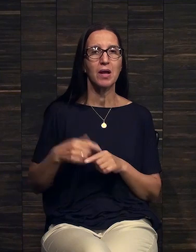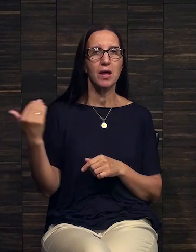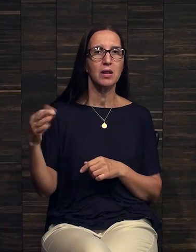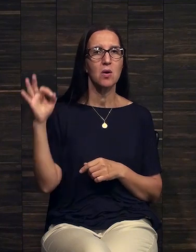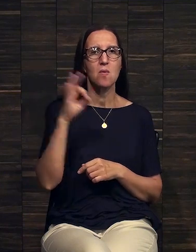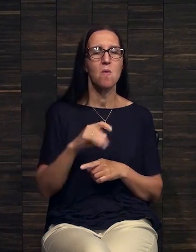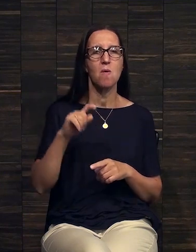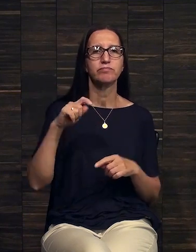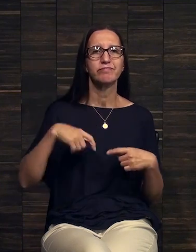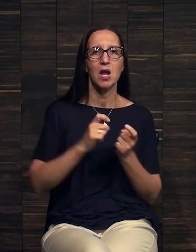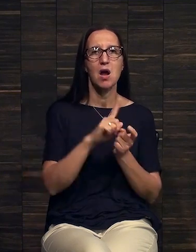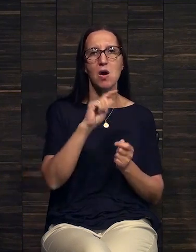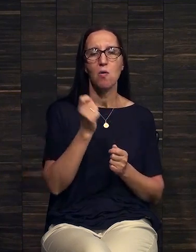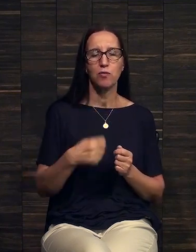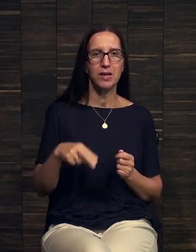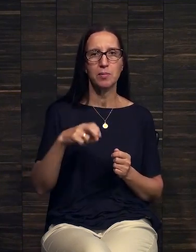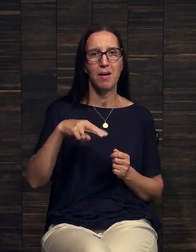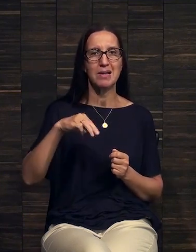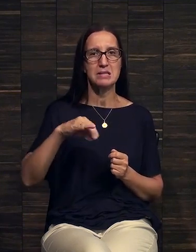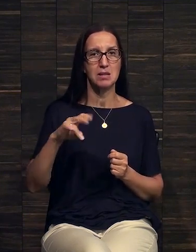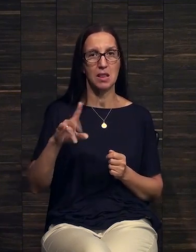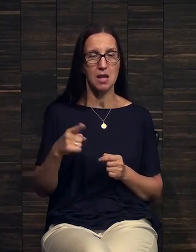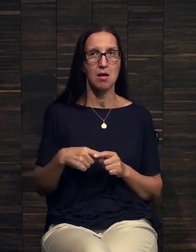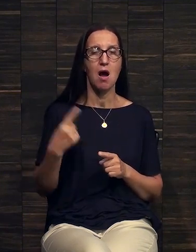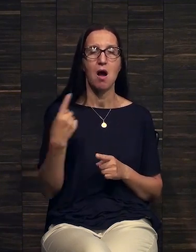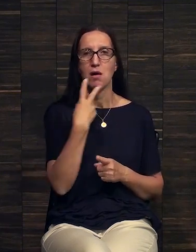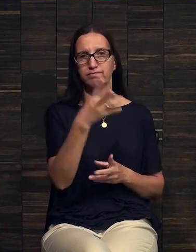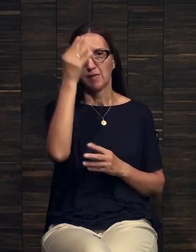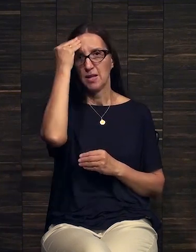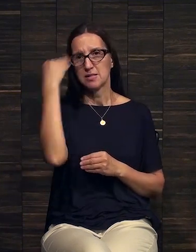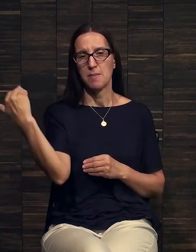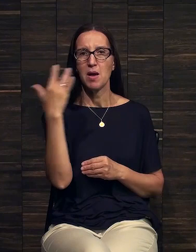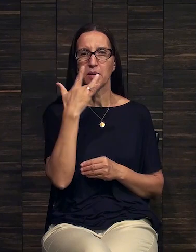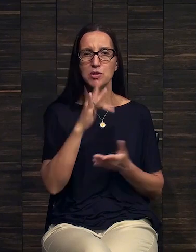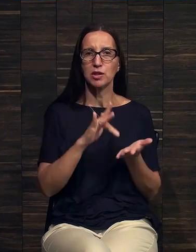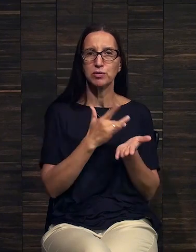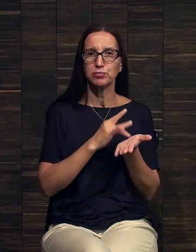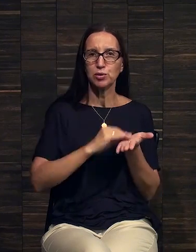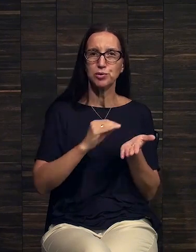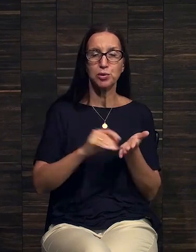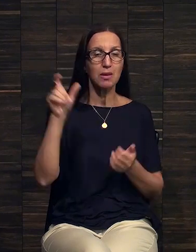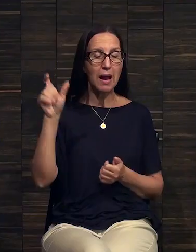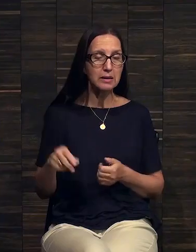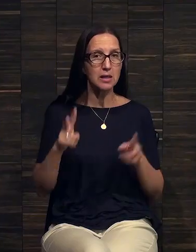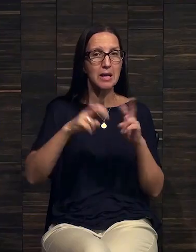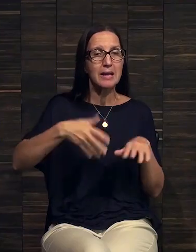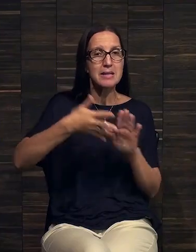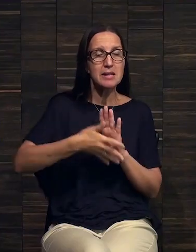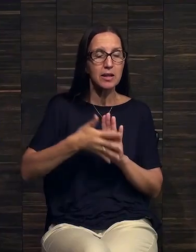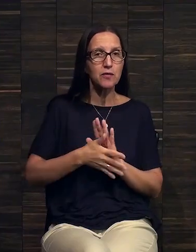beginning 40s. This another one on Palestinian conflict through the eyes of American